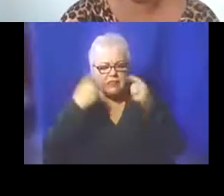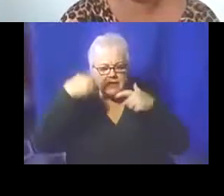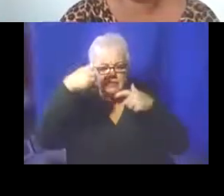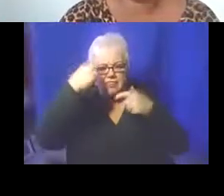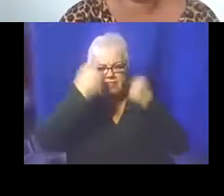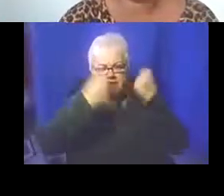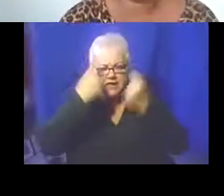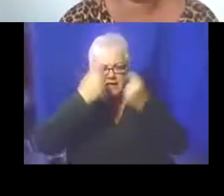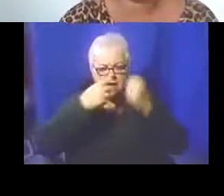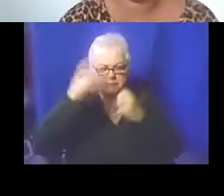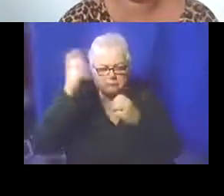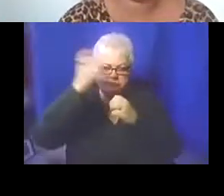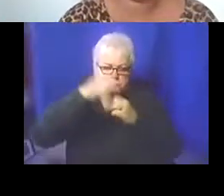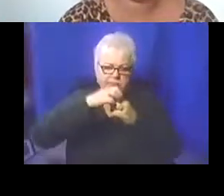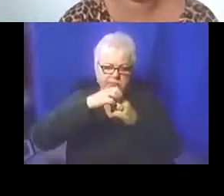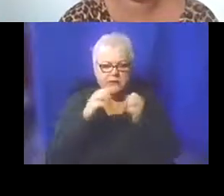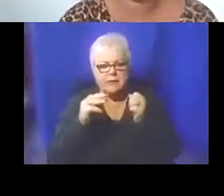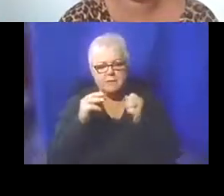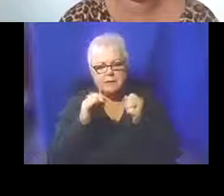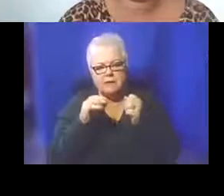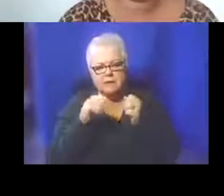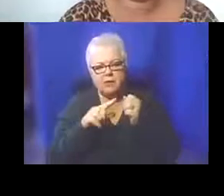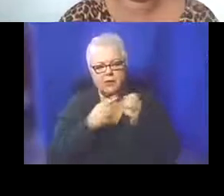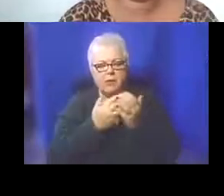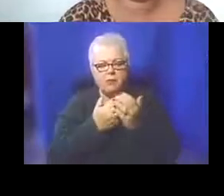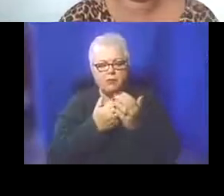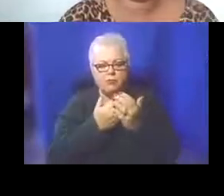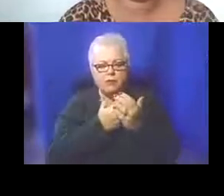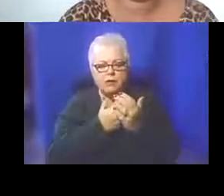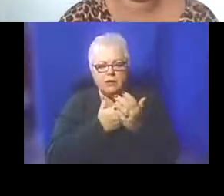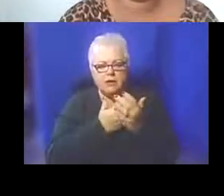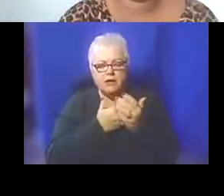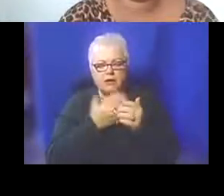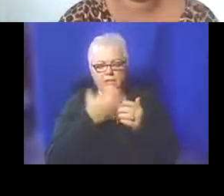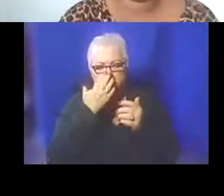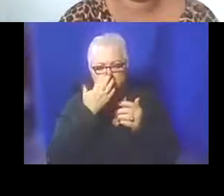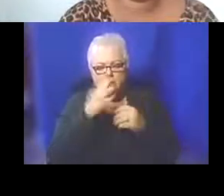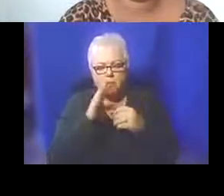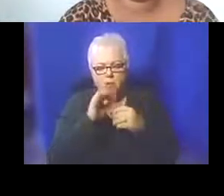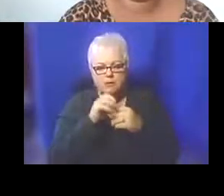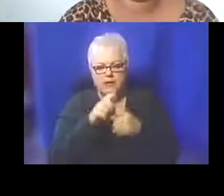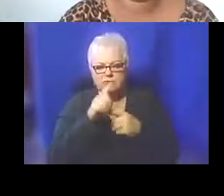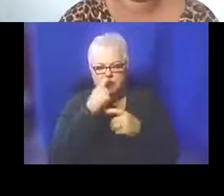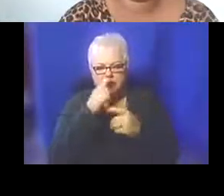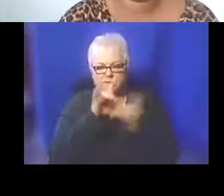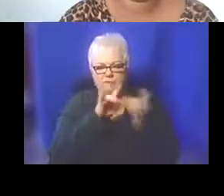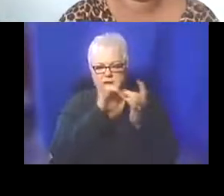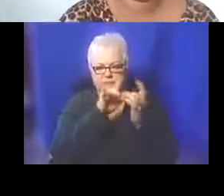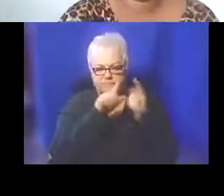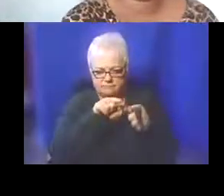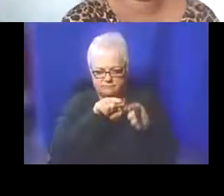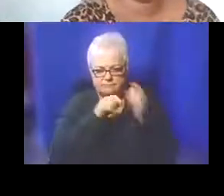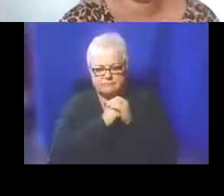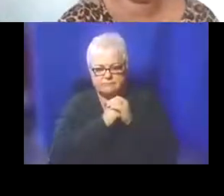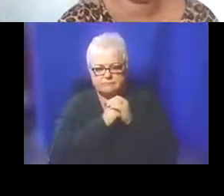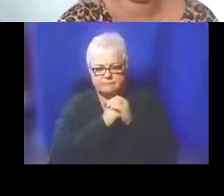top, and the medial prefrontal cortex right here in the center at the front, right there.